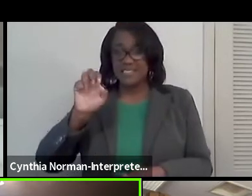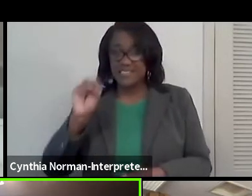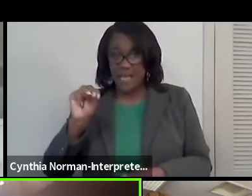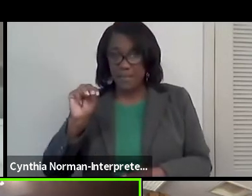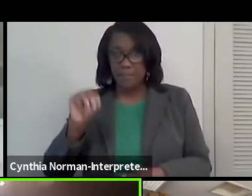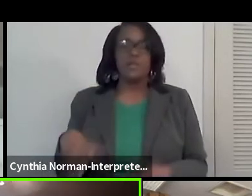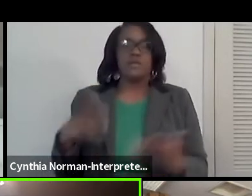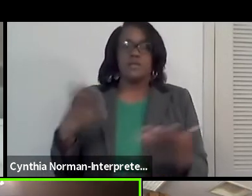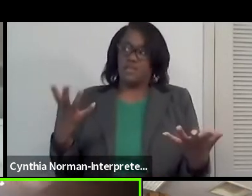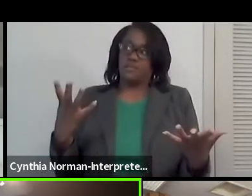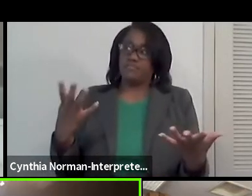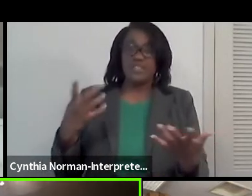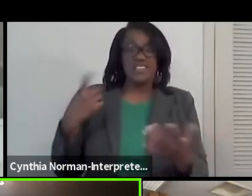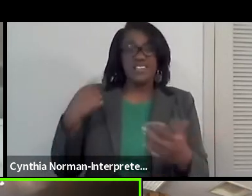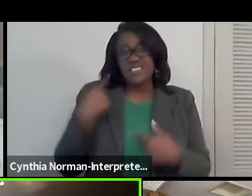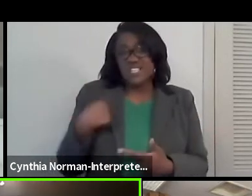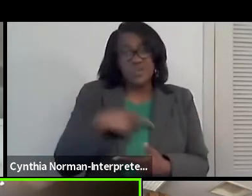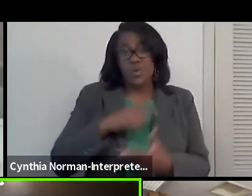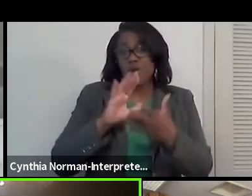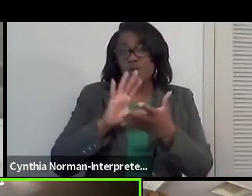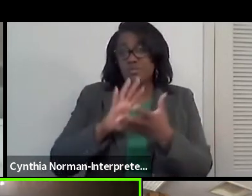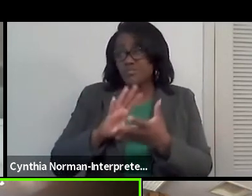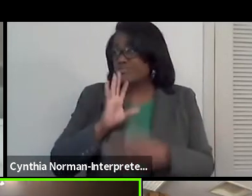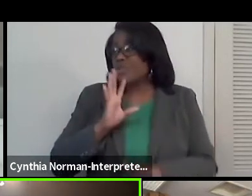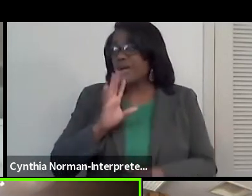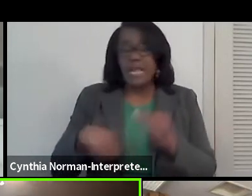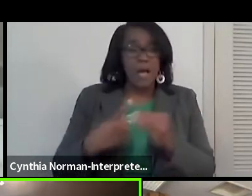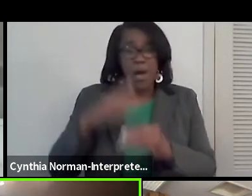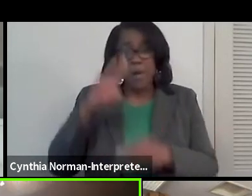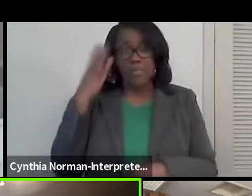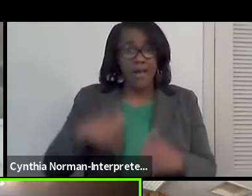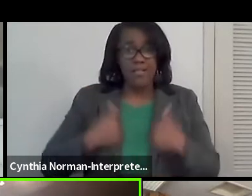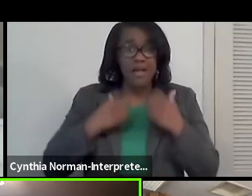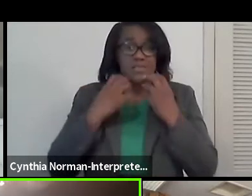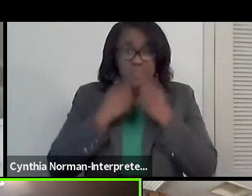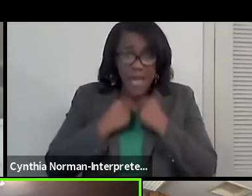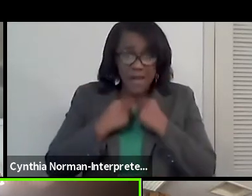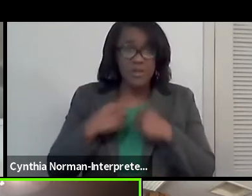Matter this year. So thank you for joining us. And yeah, I'm gonna be talking about like